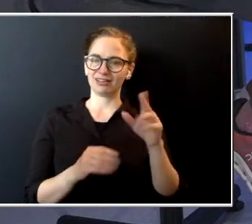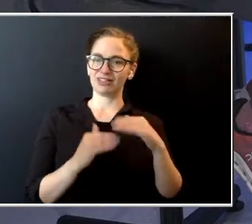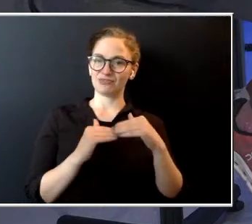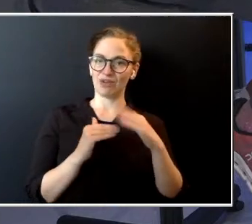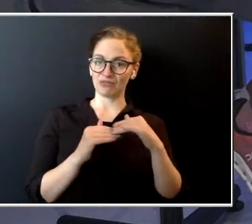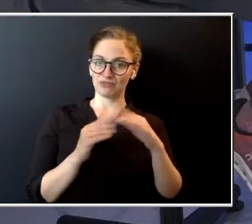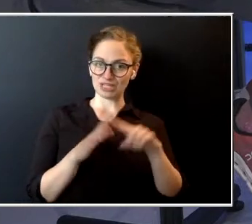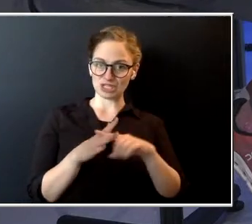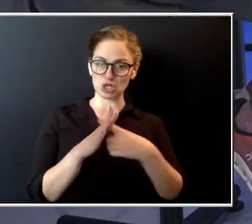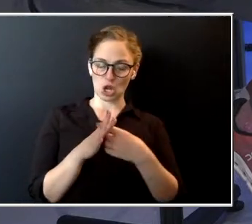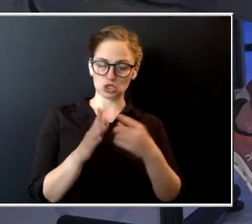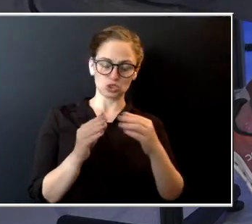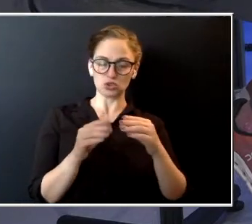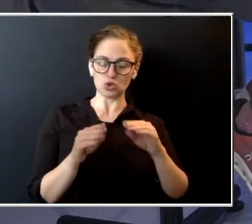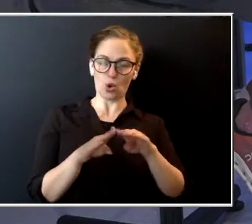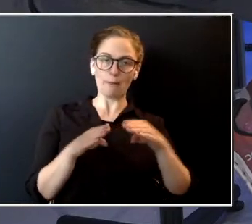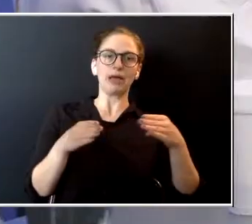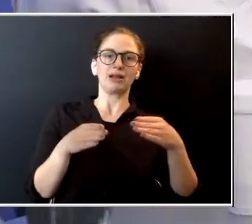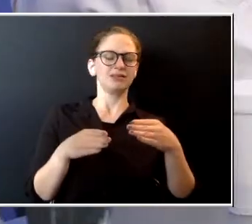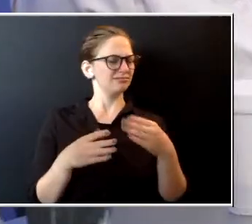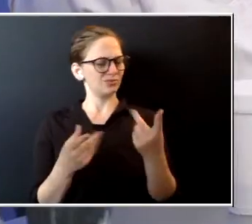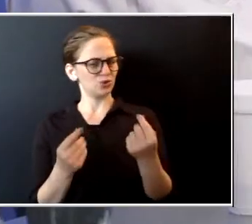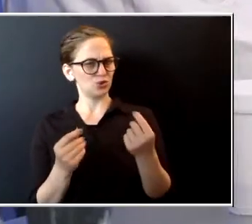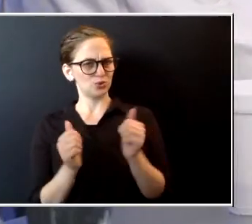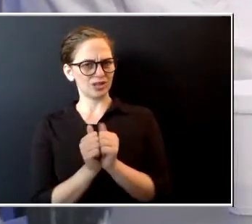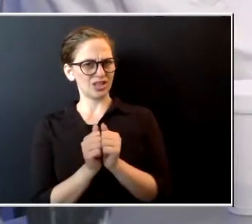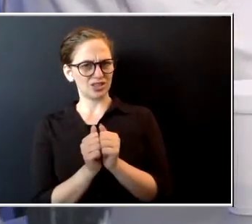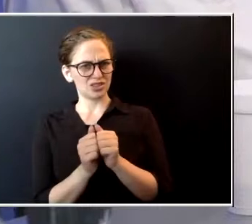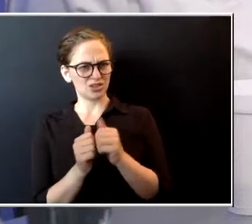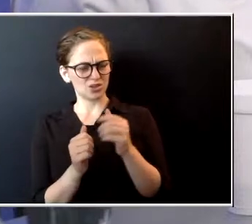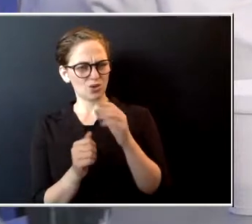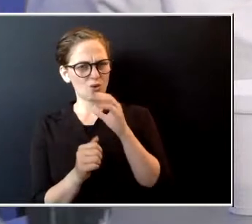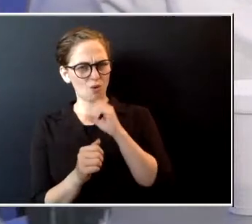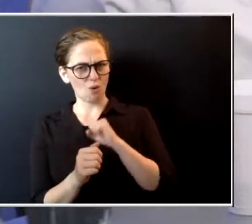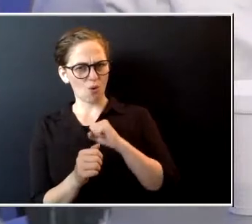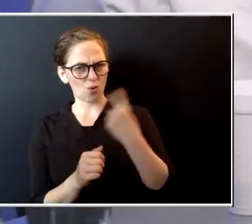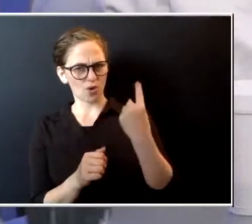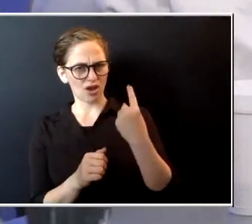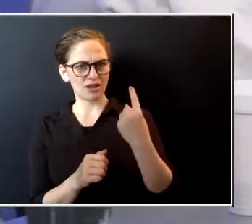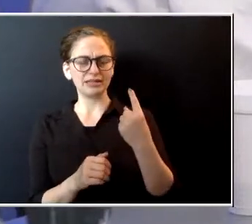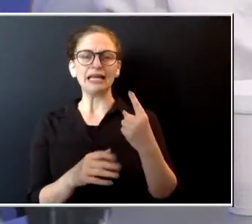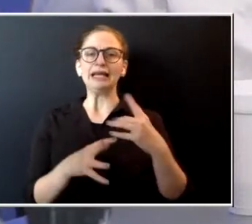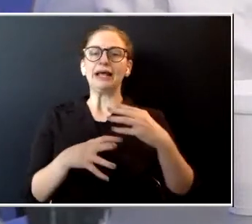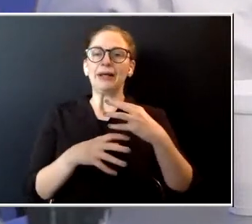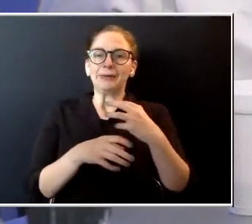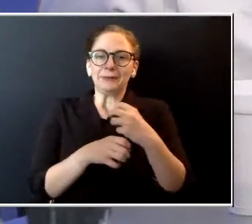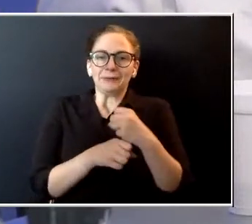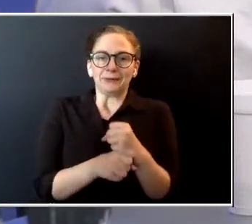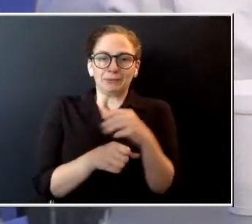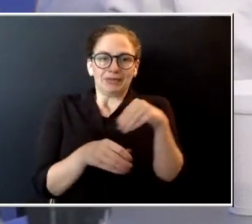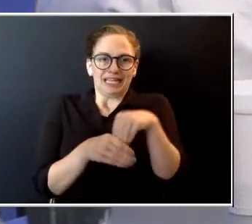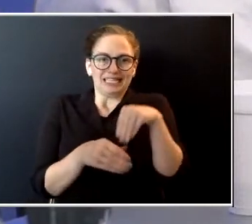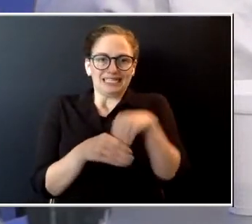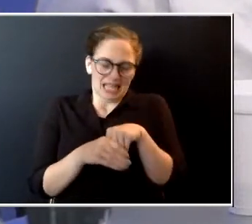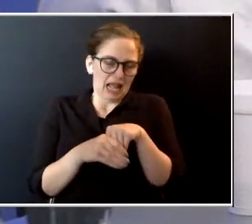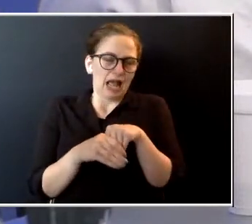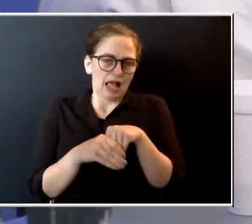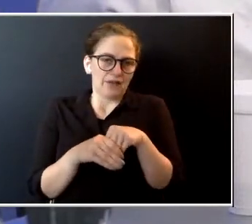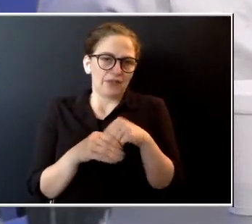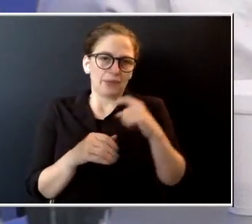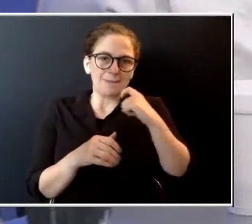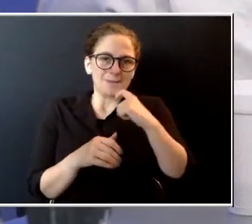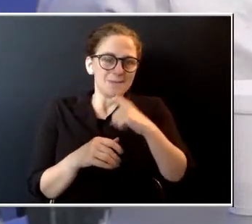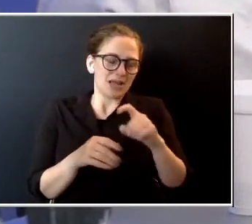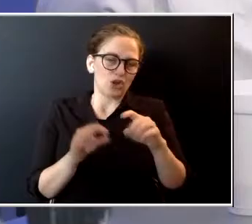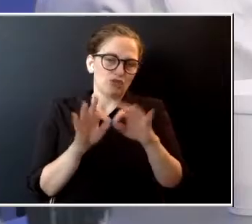compressed by the metal frame of the new valve, and then inside the metal frame is the brand new tissue that starts working.